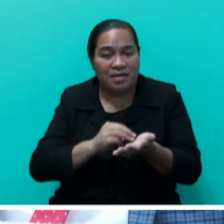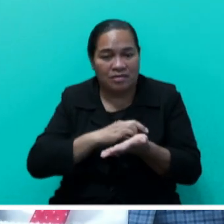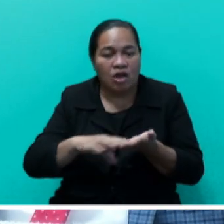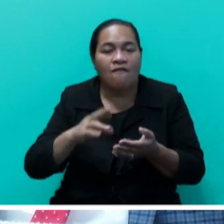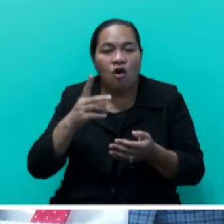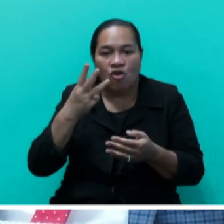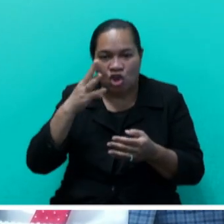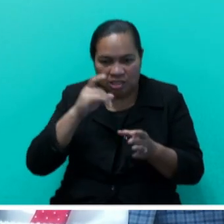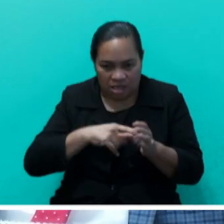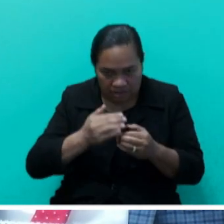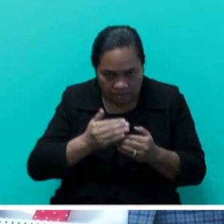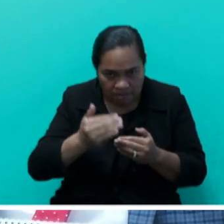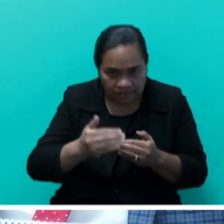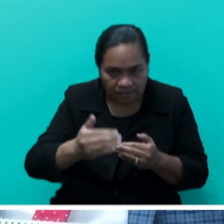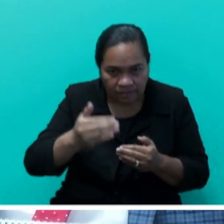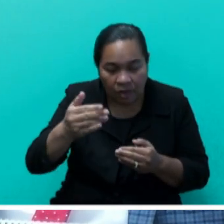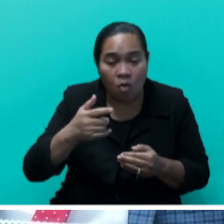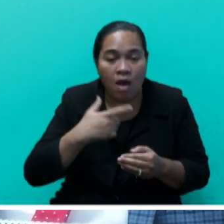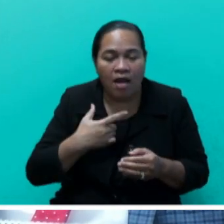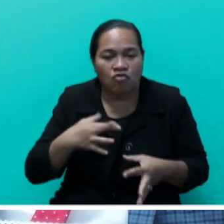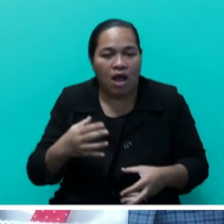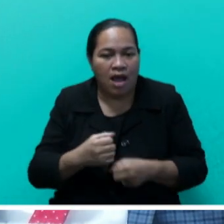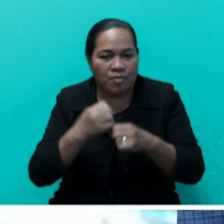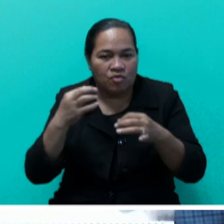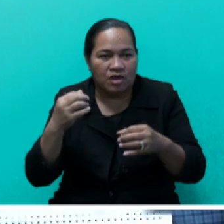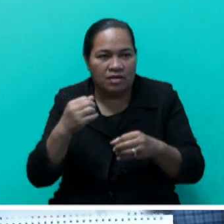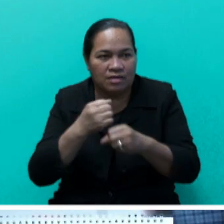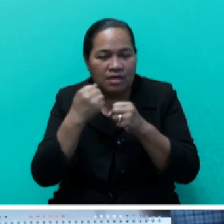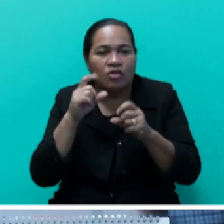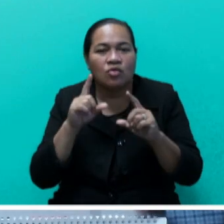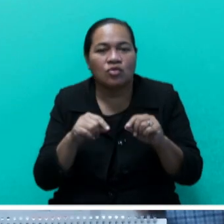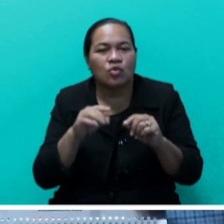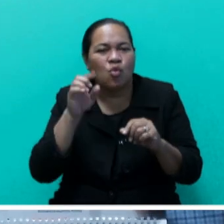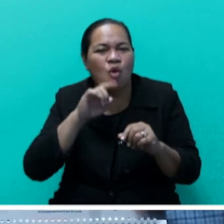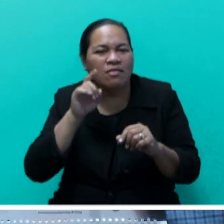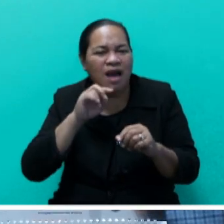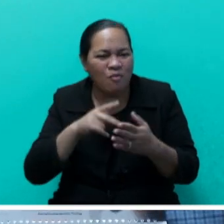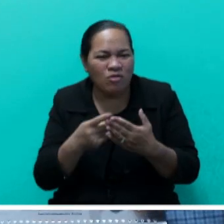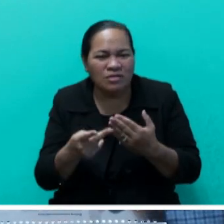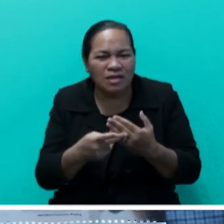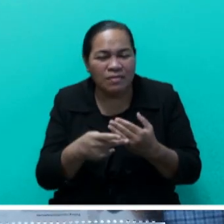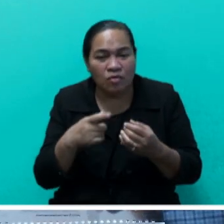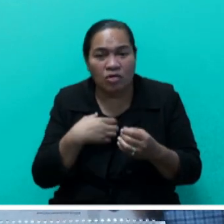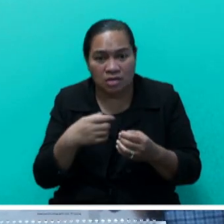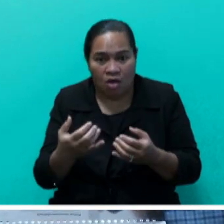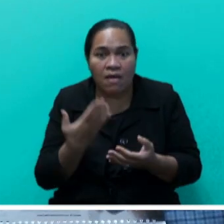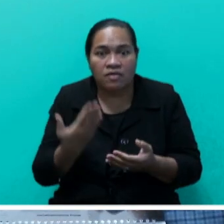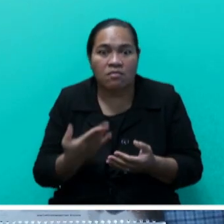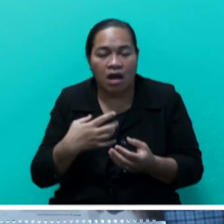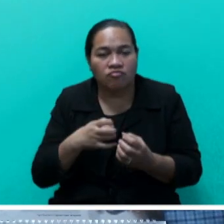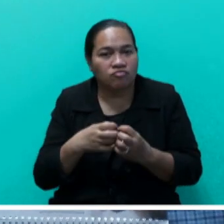decades to upgrade and build new water projects to meet the growing demand and improve the reliability of water